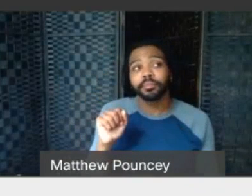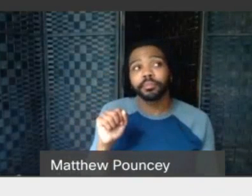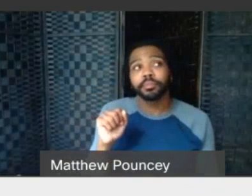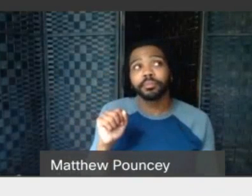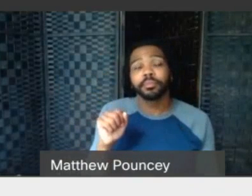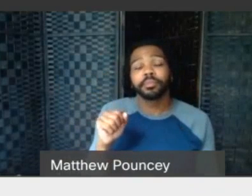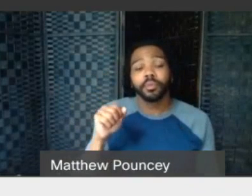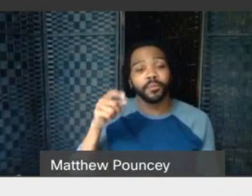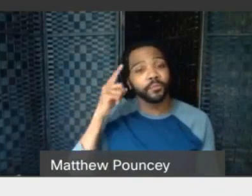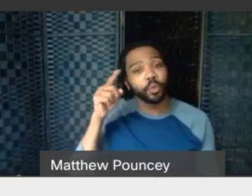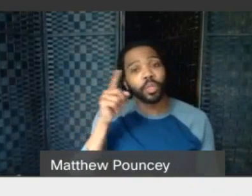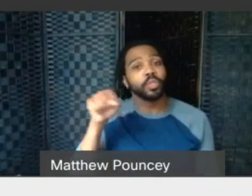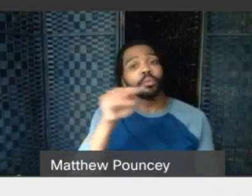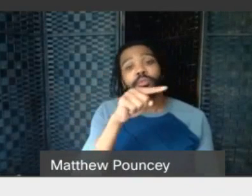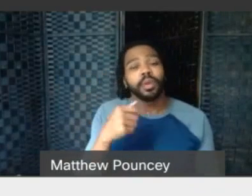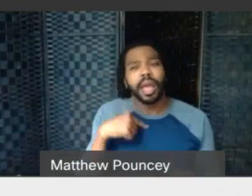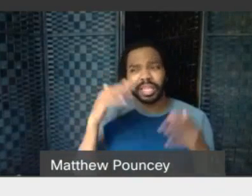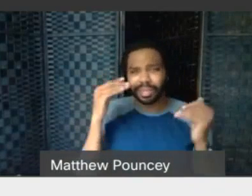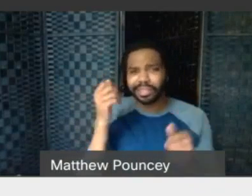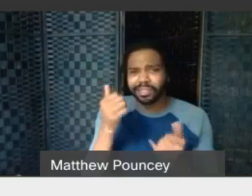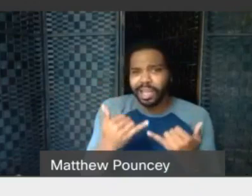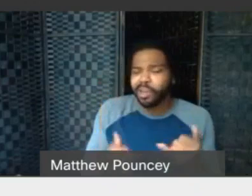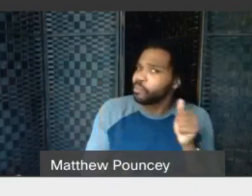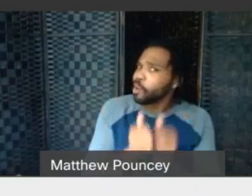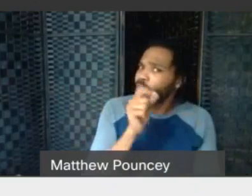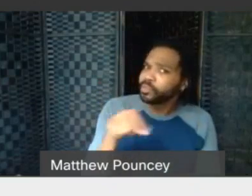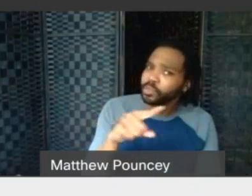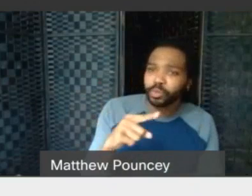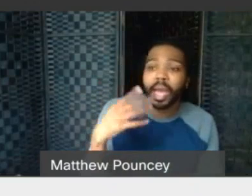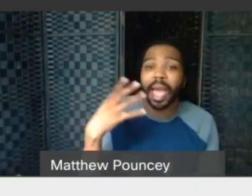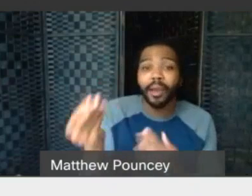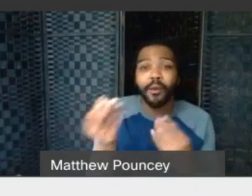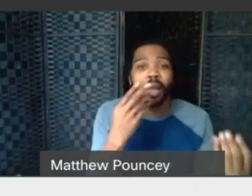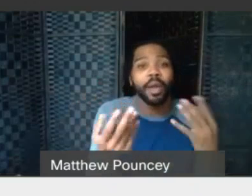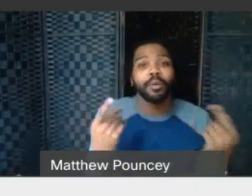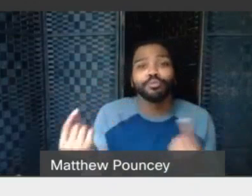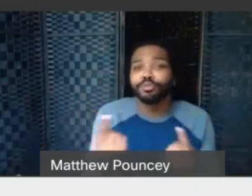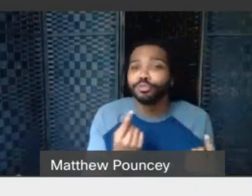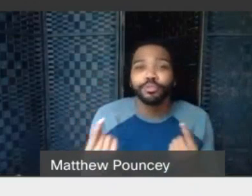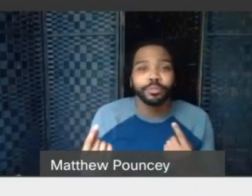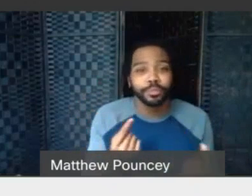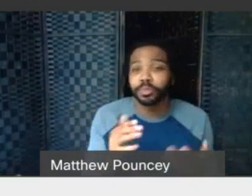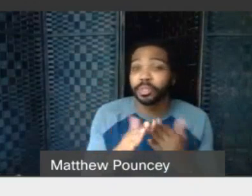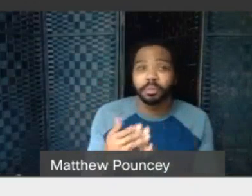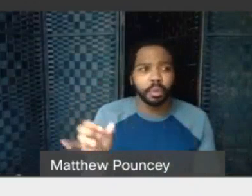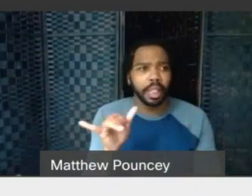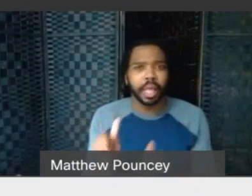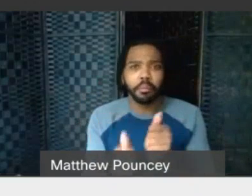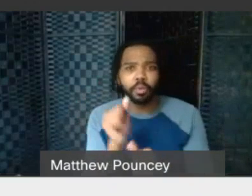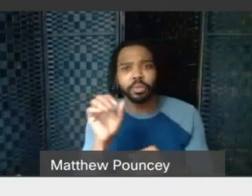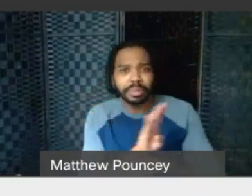for those of you, and I expect it's now most of us who are out and about in the community, it's the way most businesses work now,